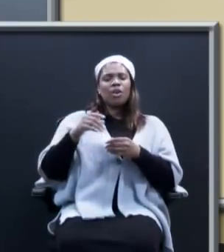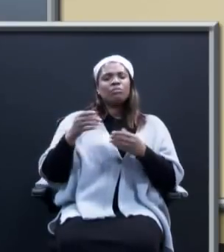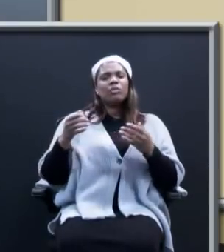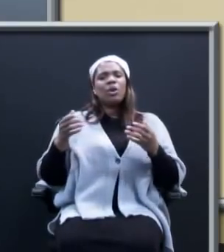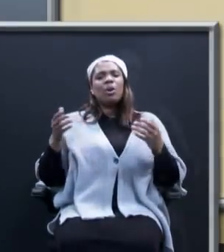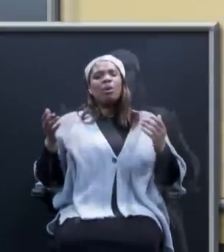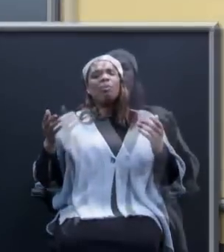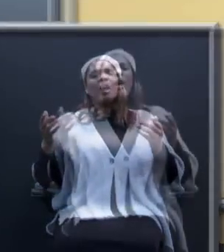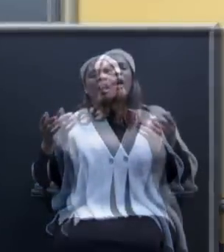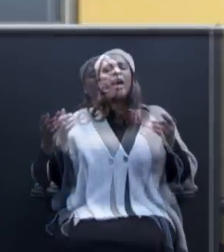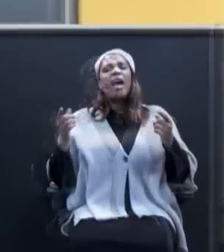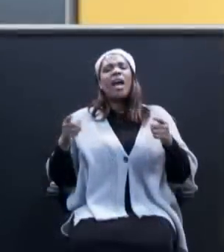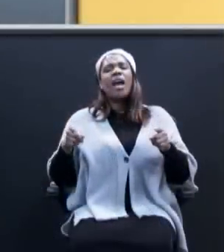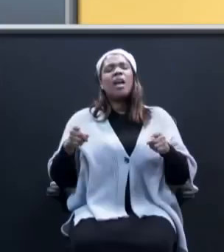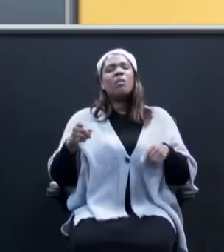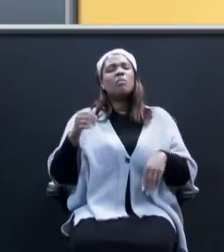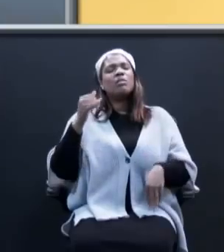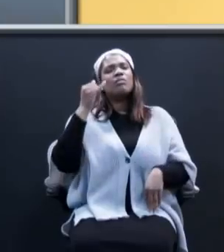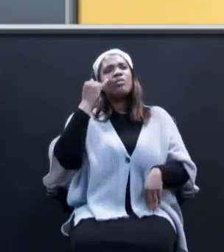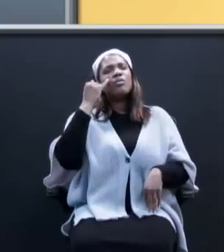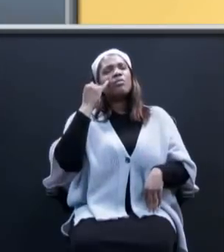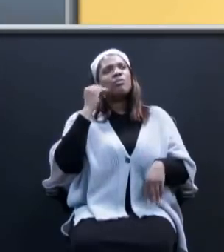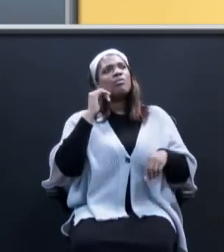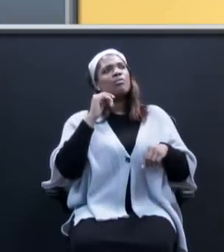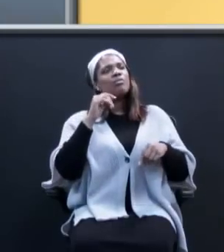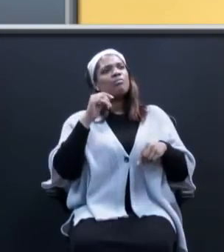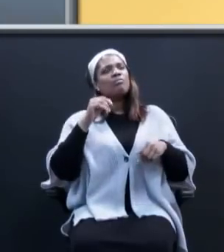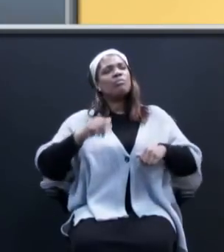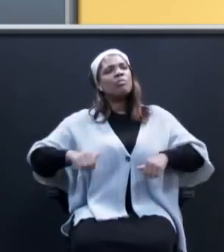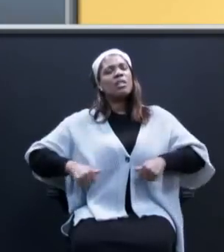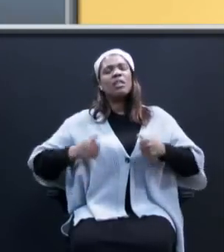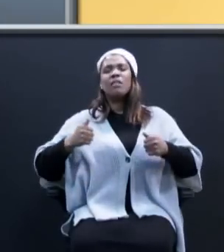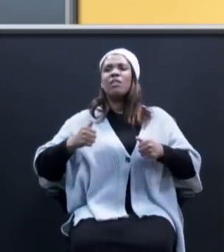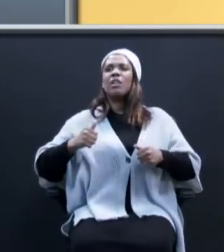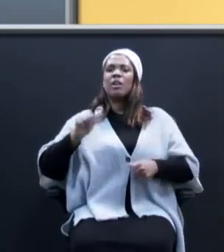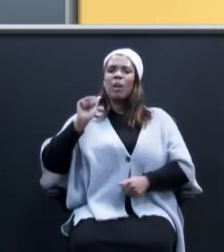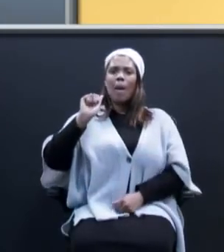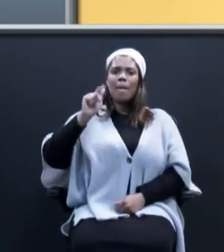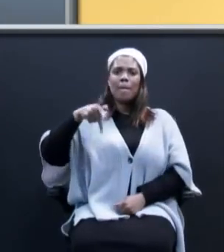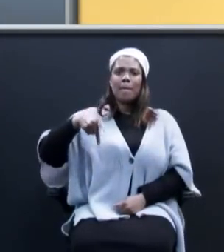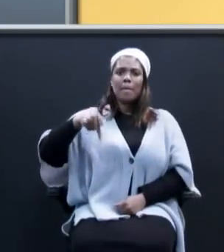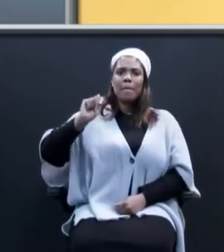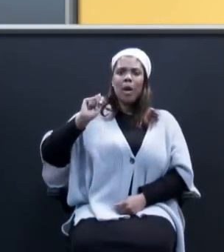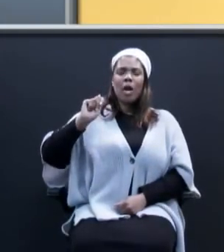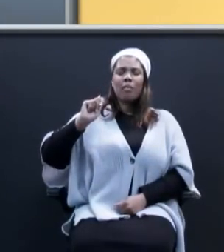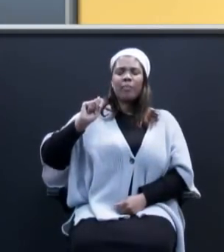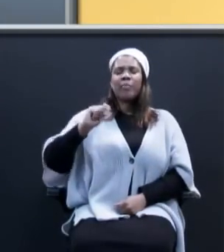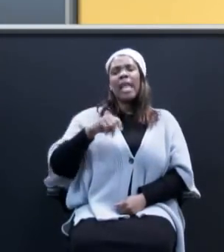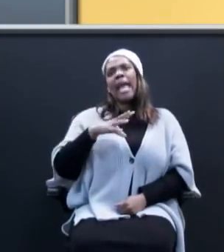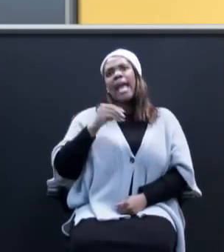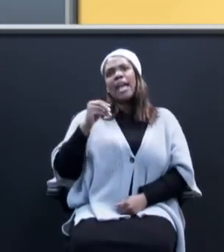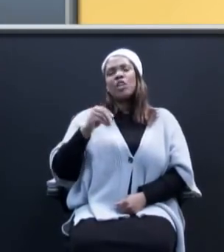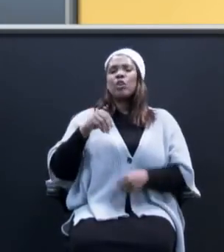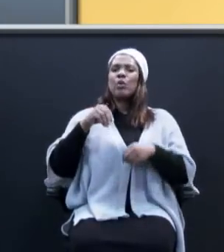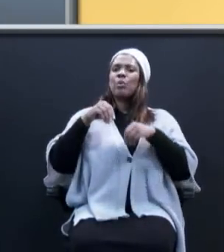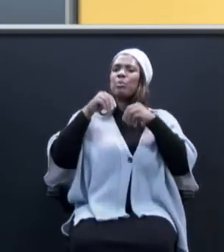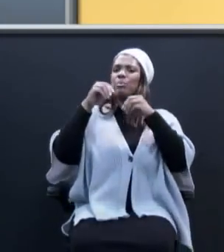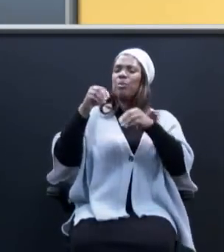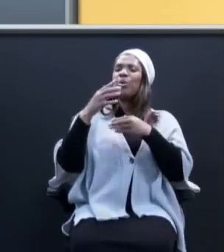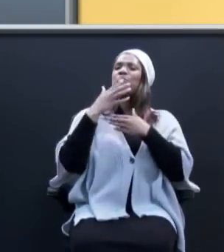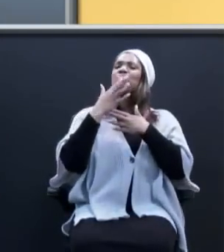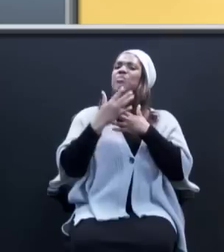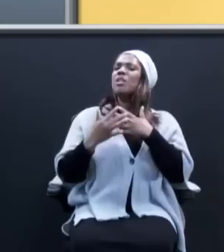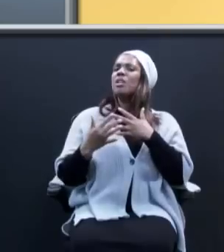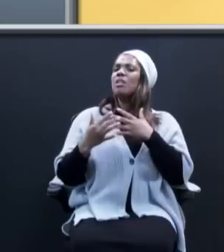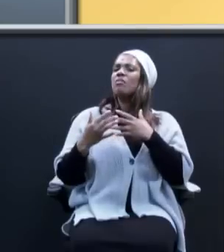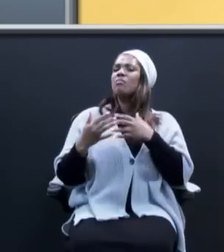live in an apartment. You come and put some slops and blood over the door. I wonder what you're going to do. You're going to be evicted so quick they won't even know you was in there.